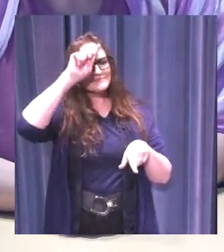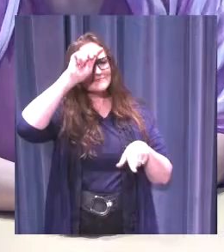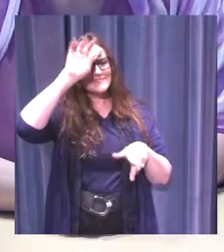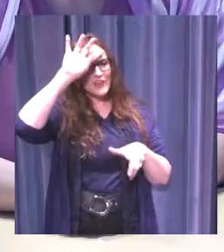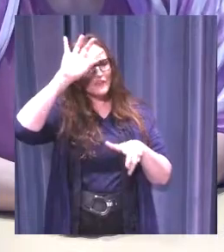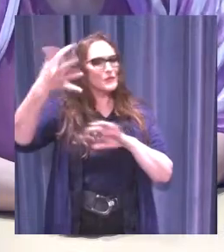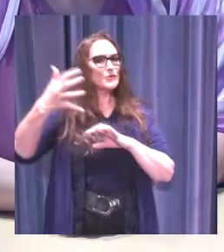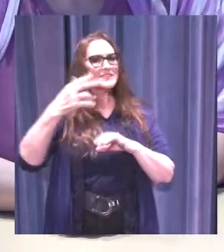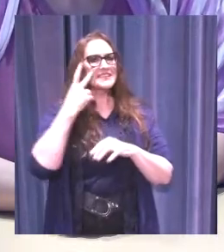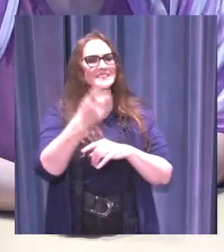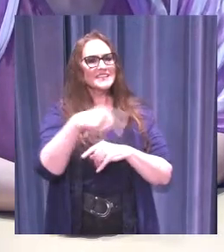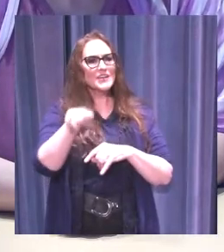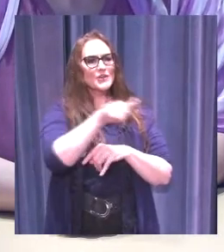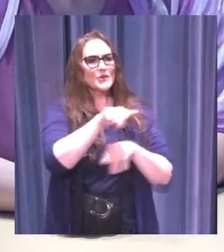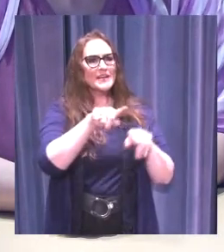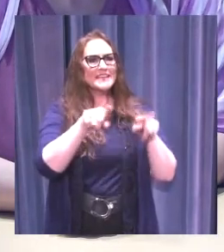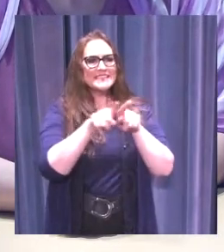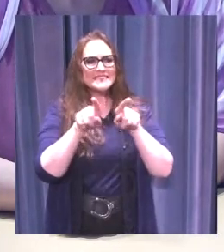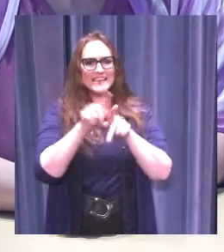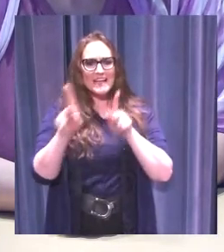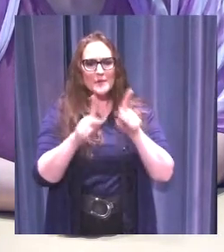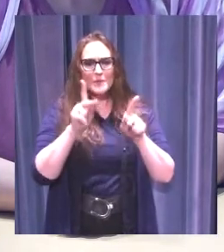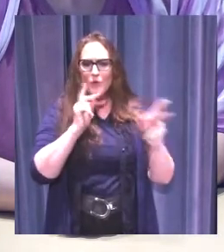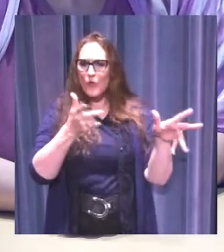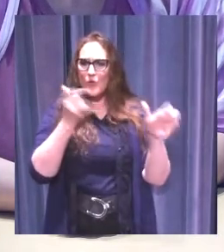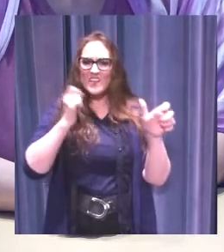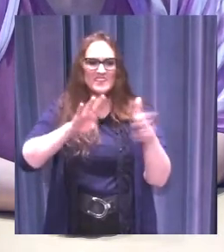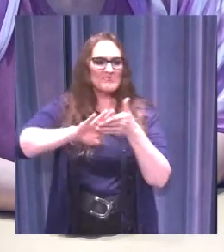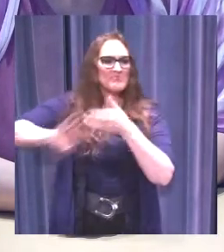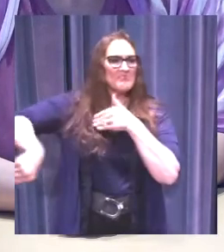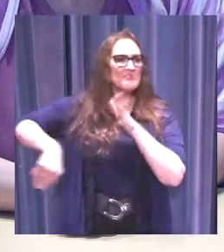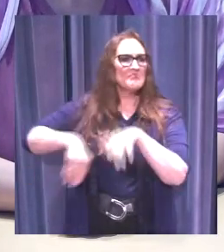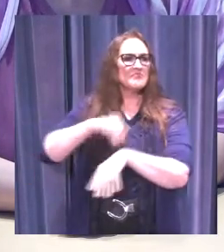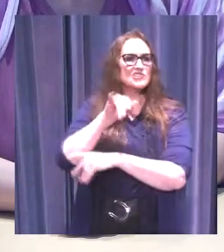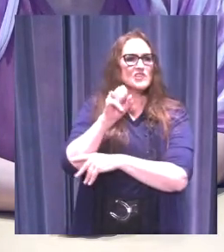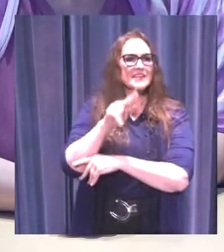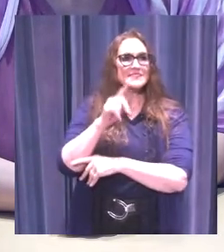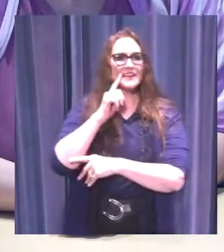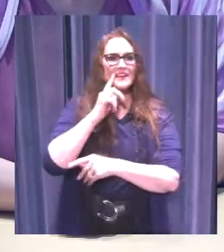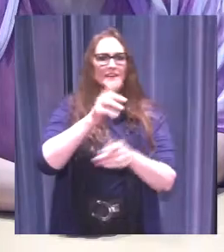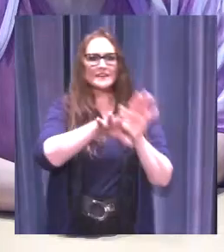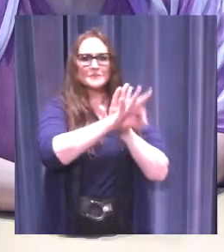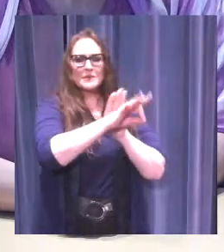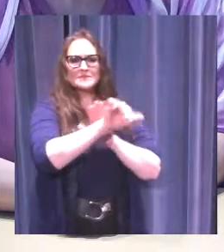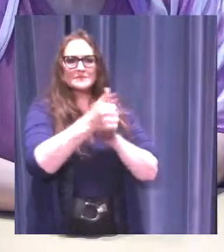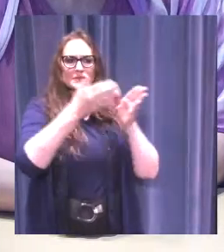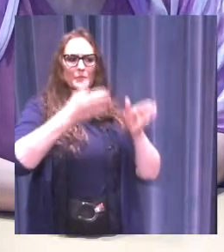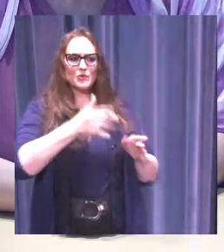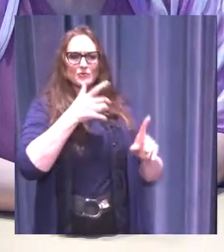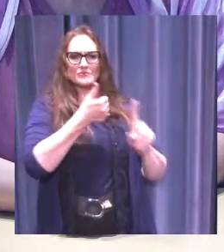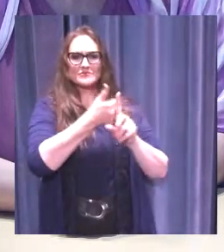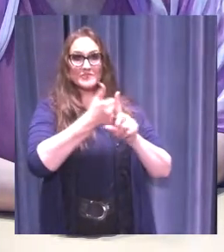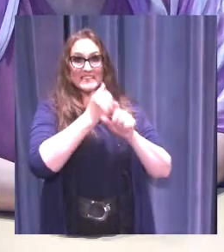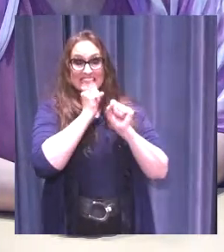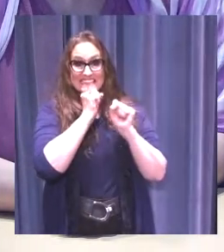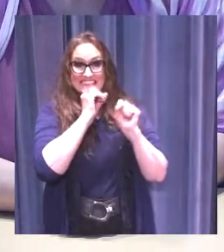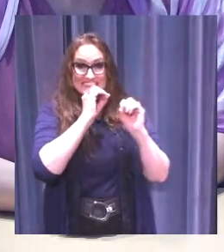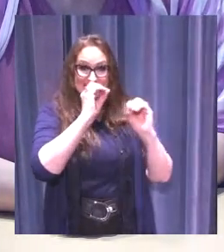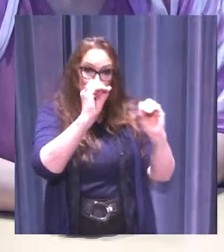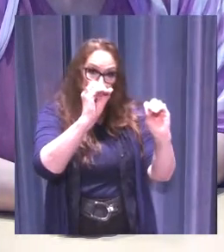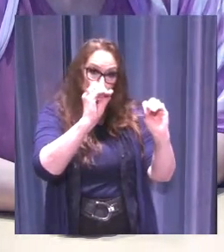same members quickly dismiss him in favor of someone who has